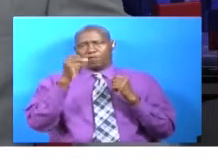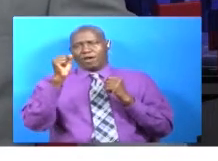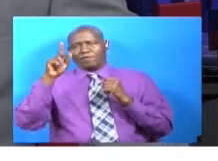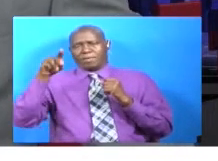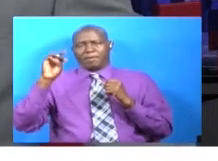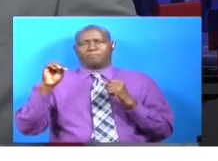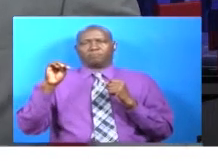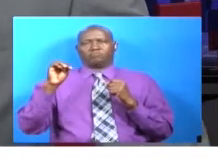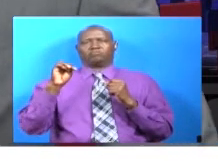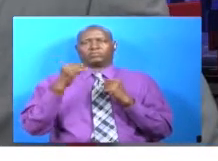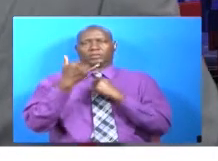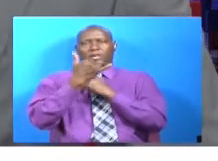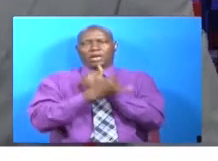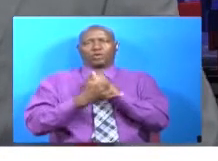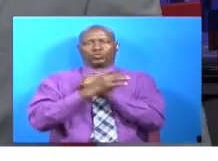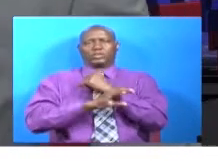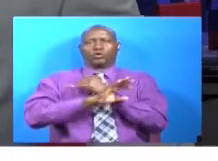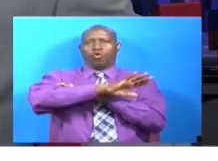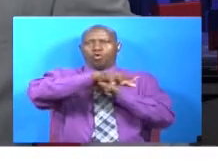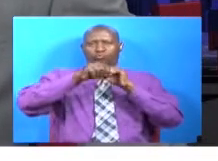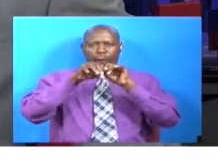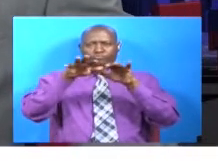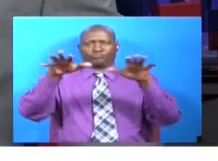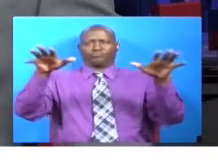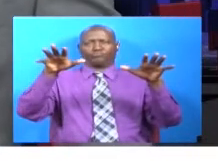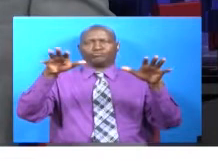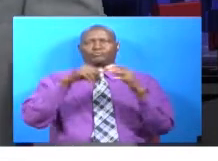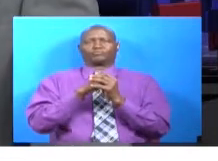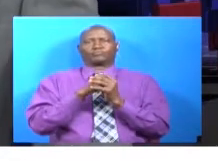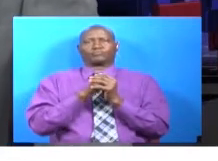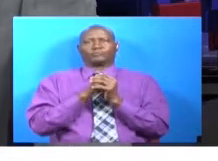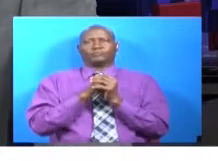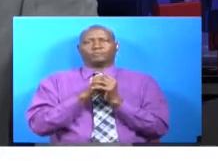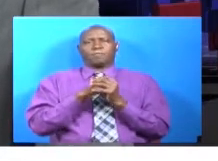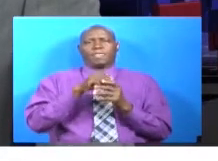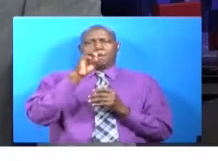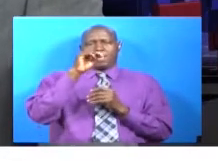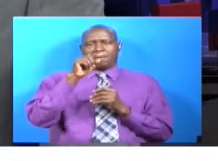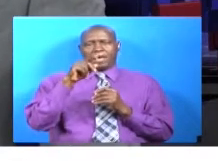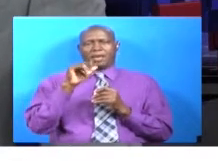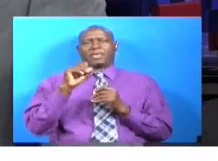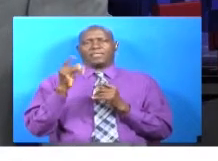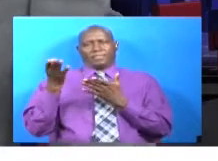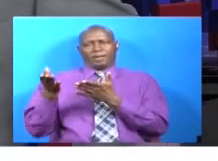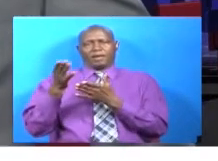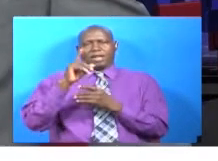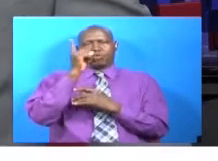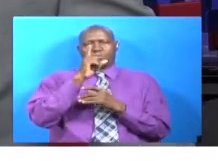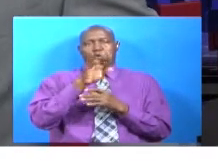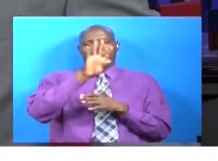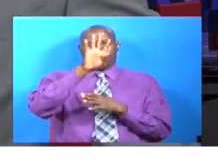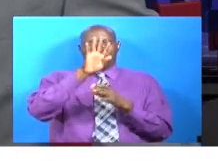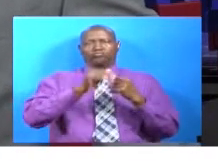LSK branches countrywide. The Supreme Court and Milimani Law Court's grounds in Nairobi. Four candidates are battling it out to succeed the